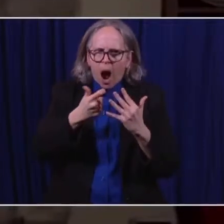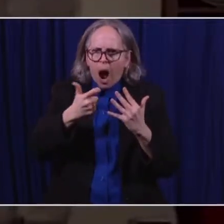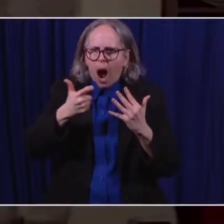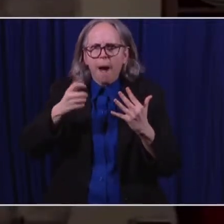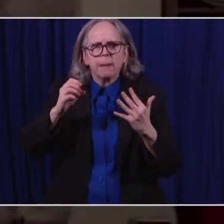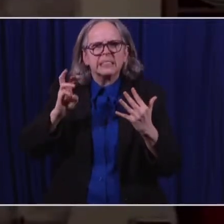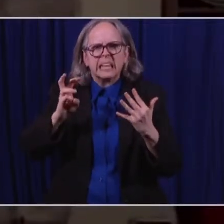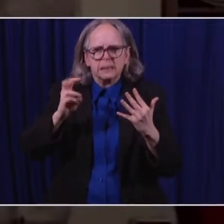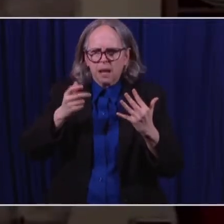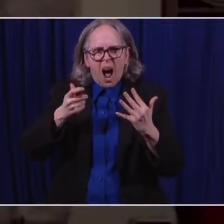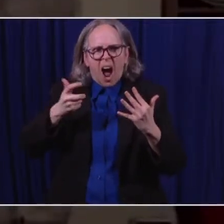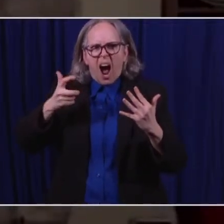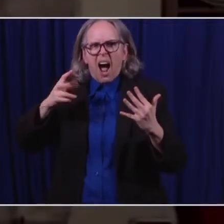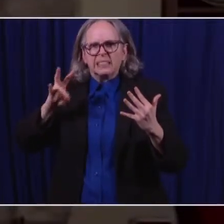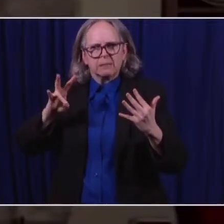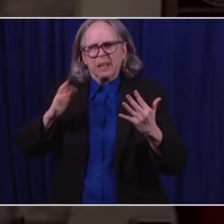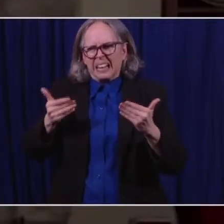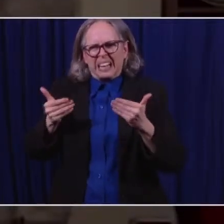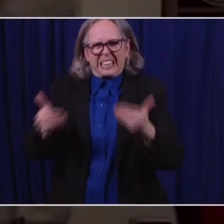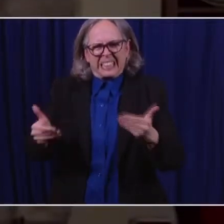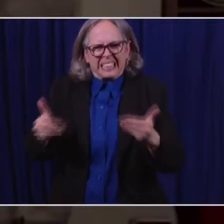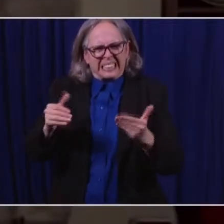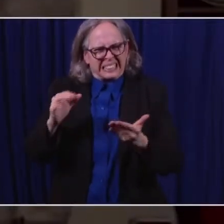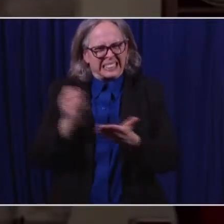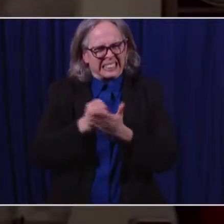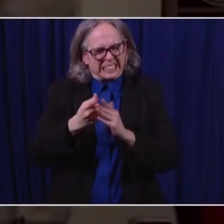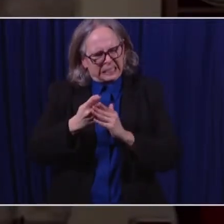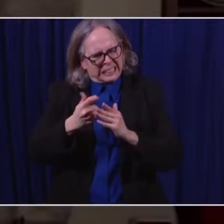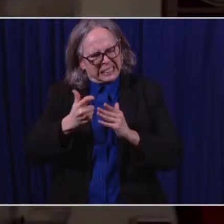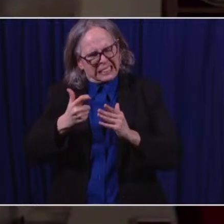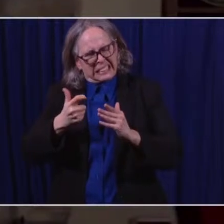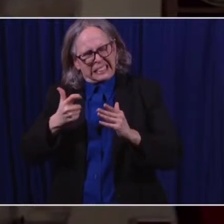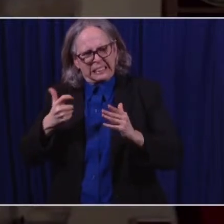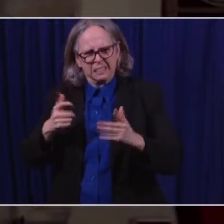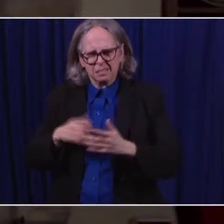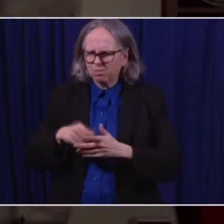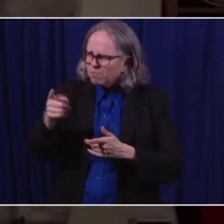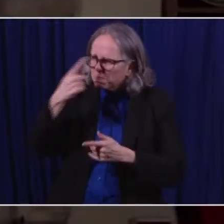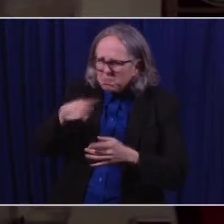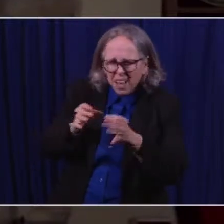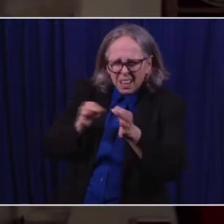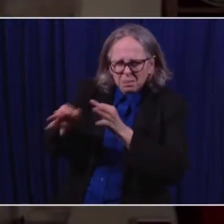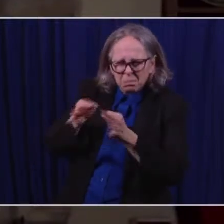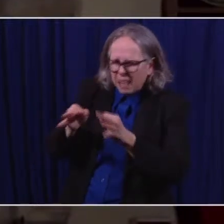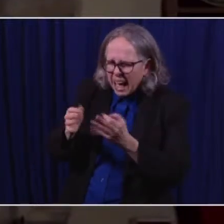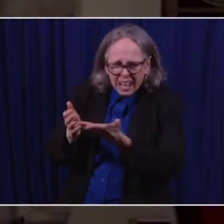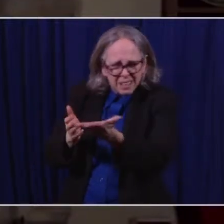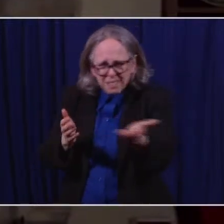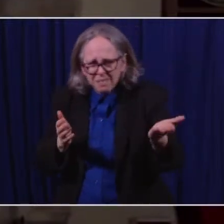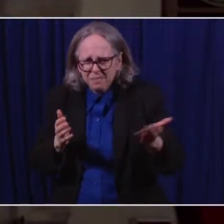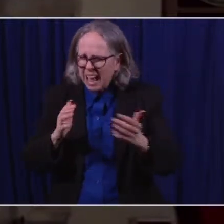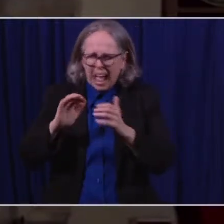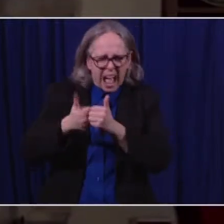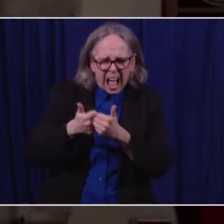want to have Dr. Vanderhoff kind of talk a little bit about maybe what's involved here, whether it's a technique or